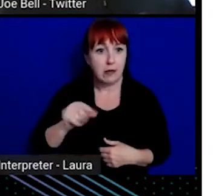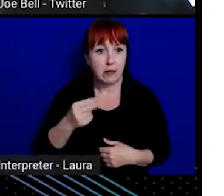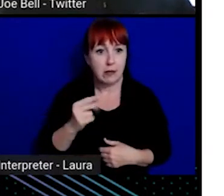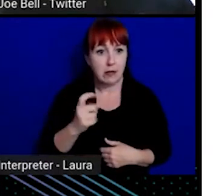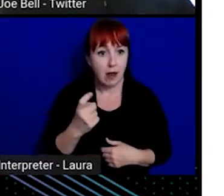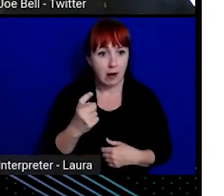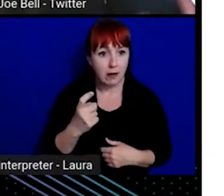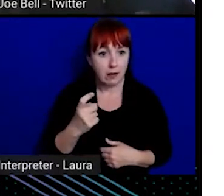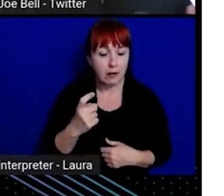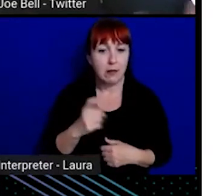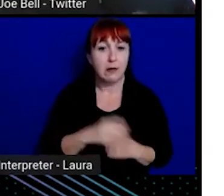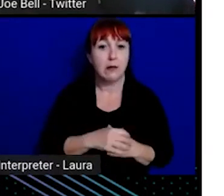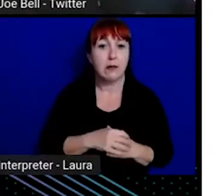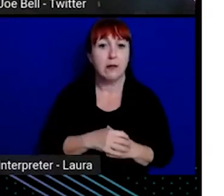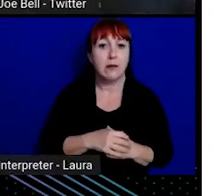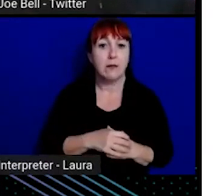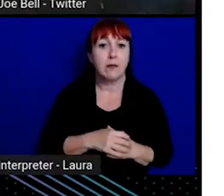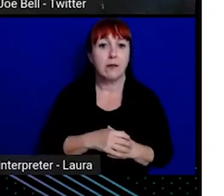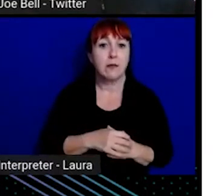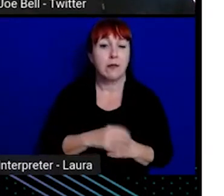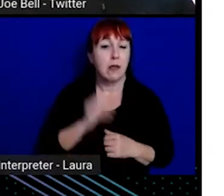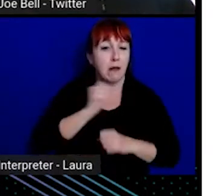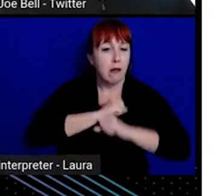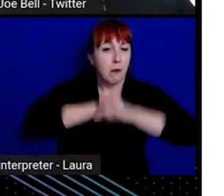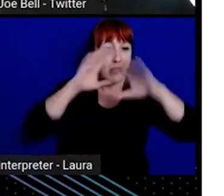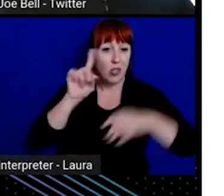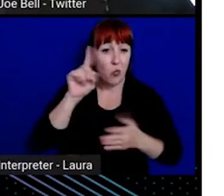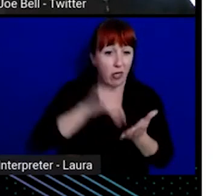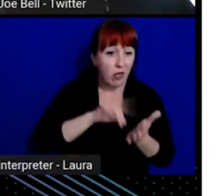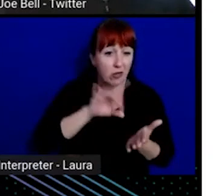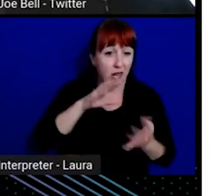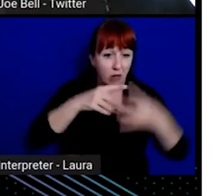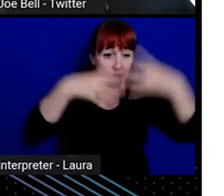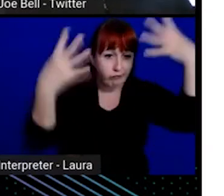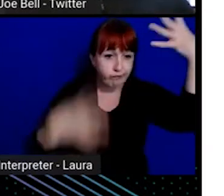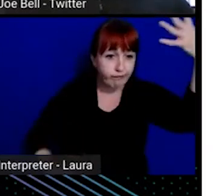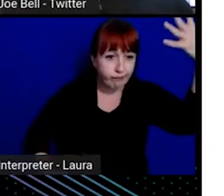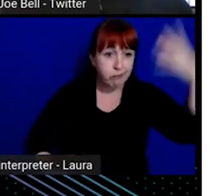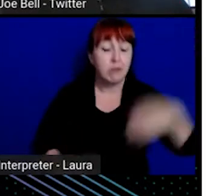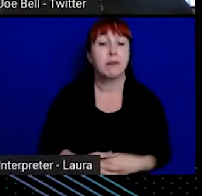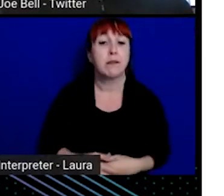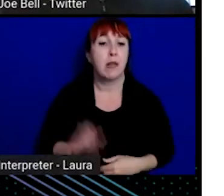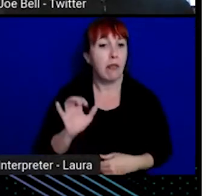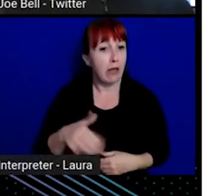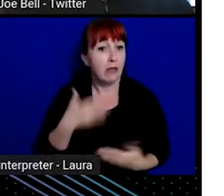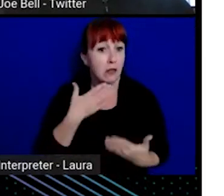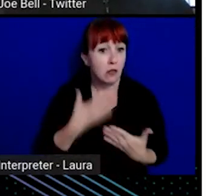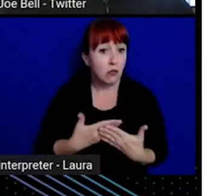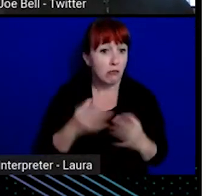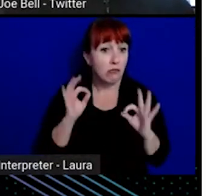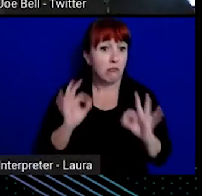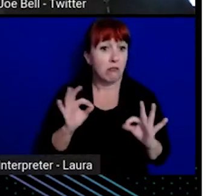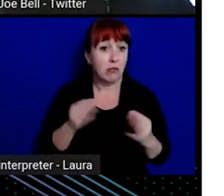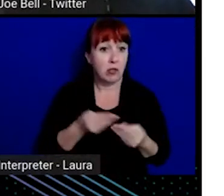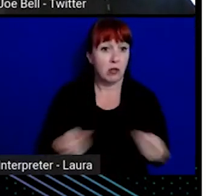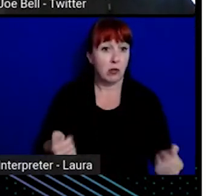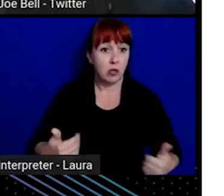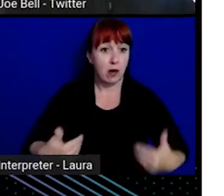that's imagine 1,800 of those. And that's all well and good, right? We've got a solution.